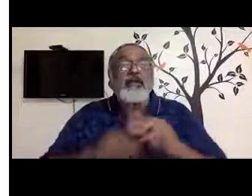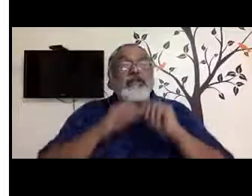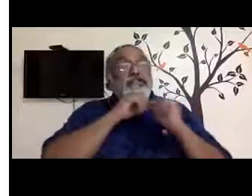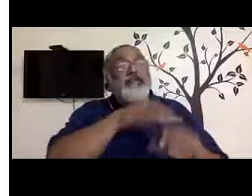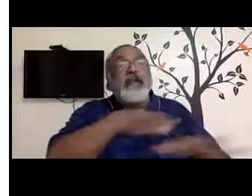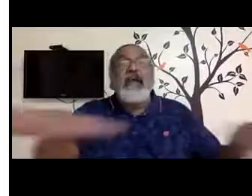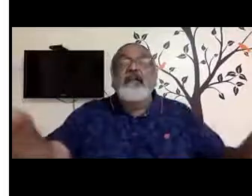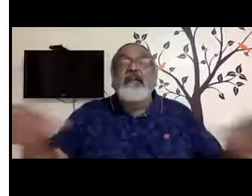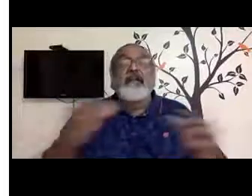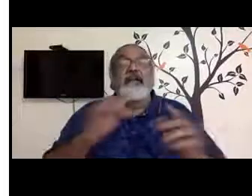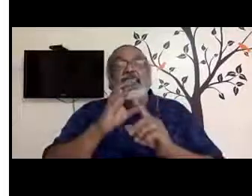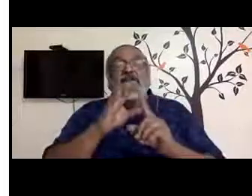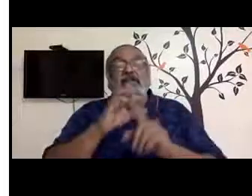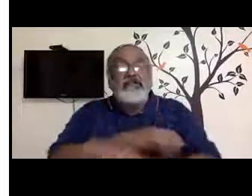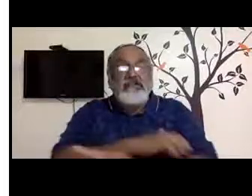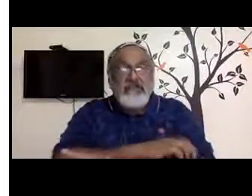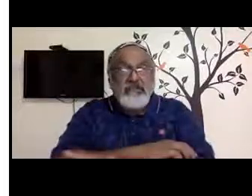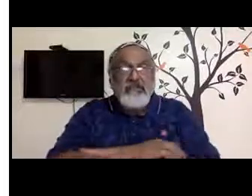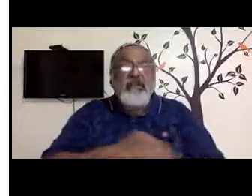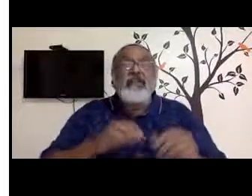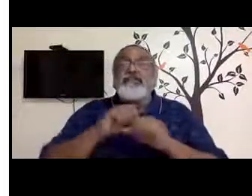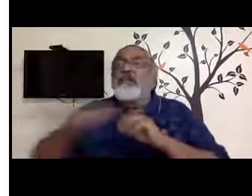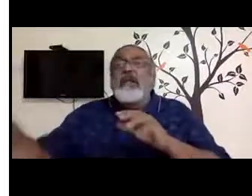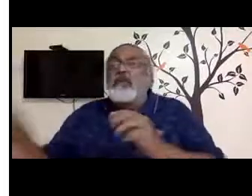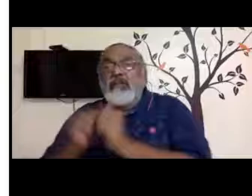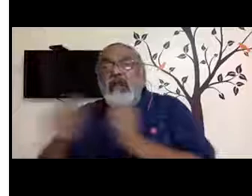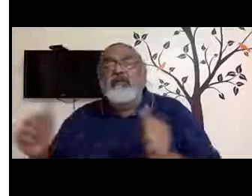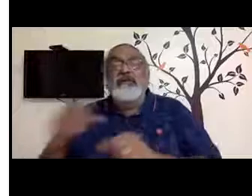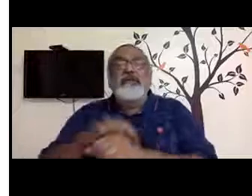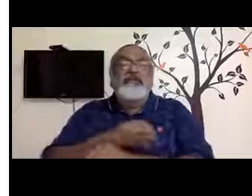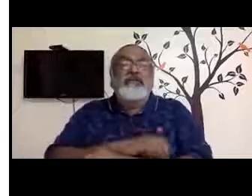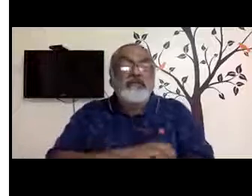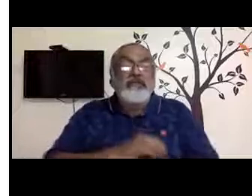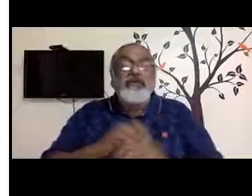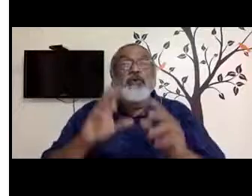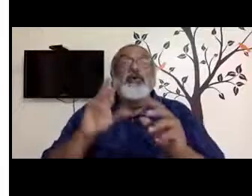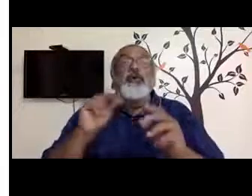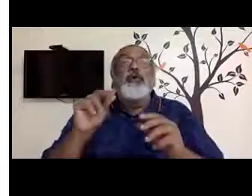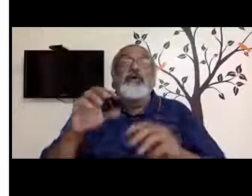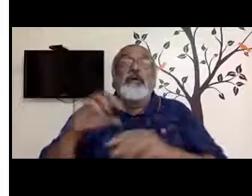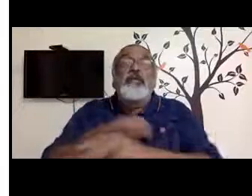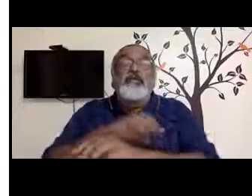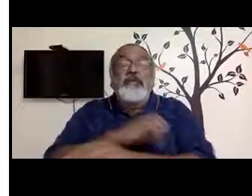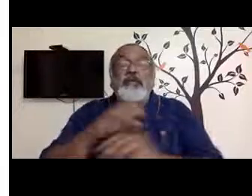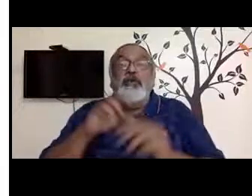the non-communicable diseases. And under the non-communicable diseases, there are